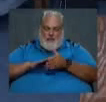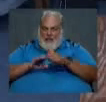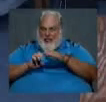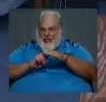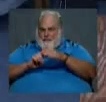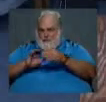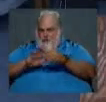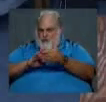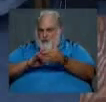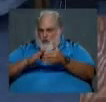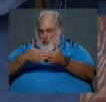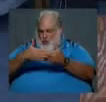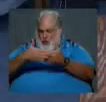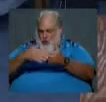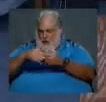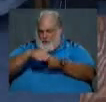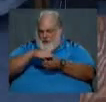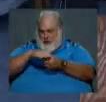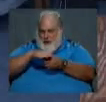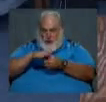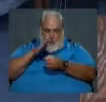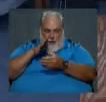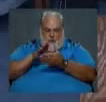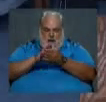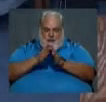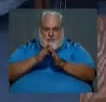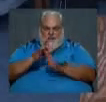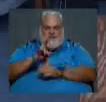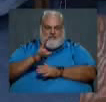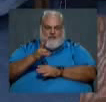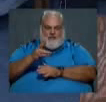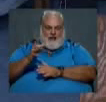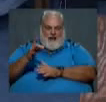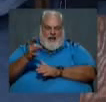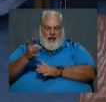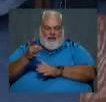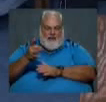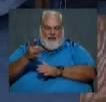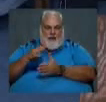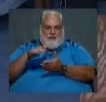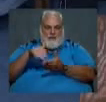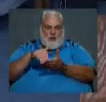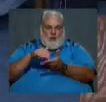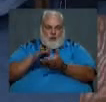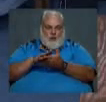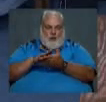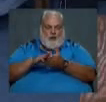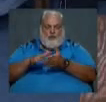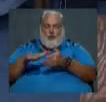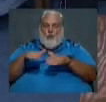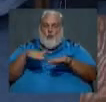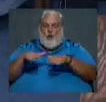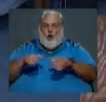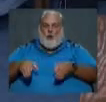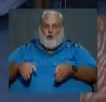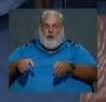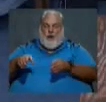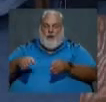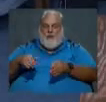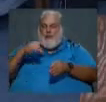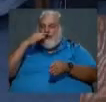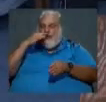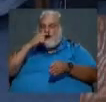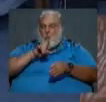elementary school and what will become the 7th and 8th grade. So that is a walkway. I see kids going up and down